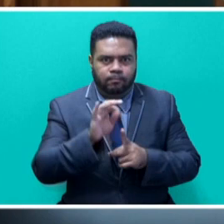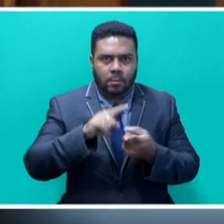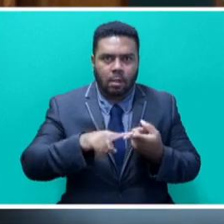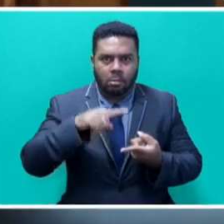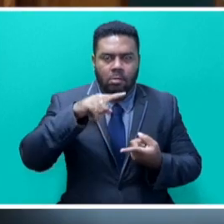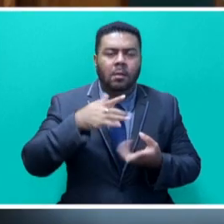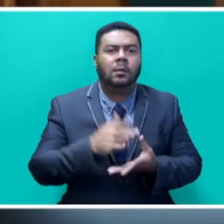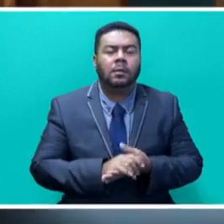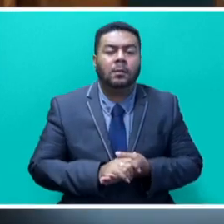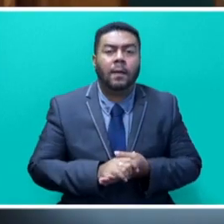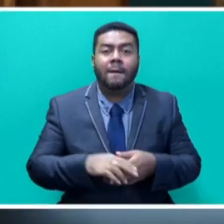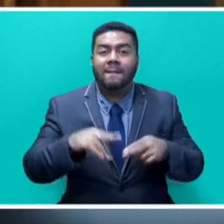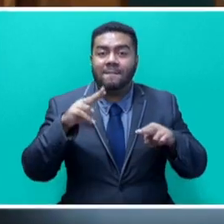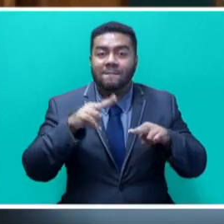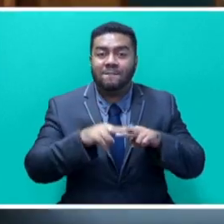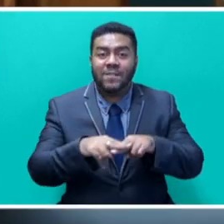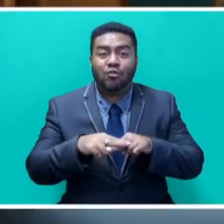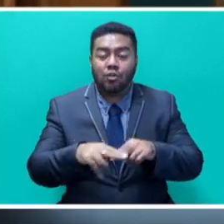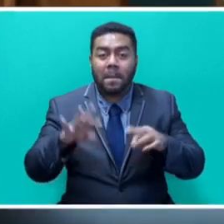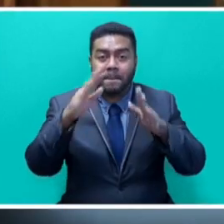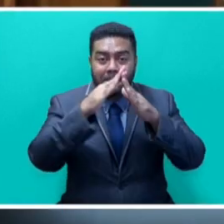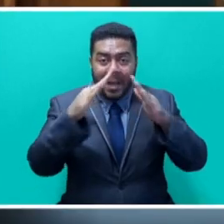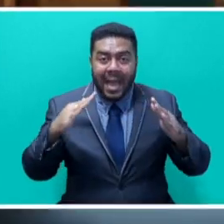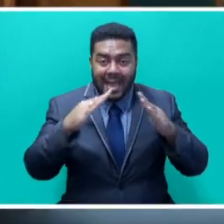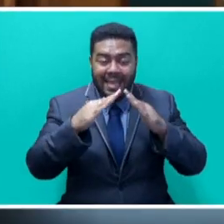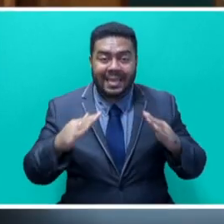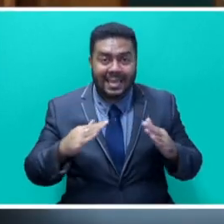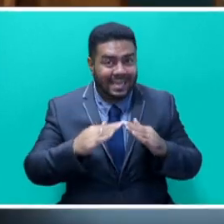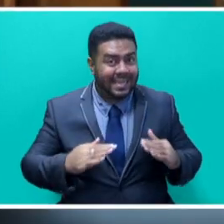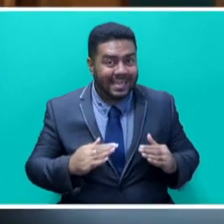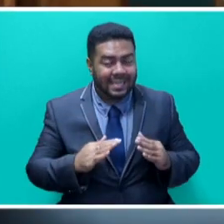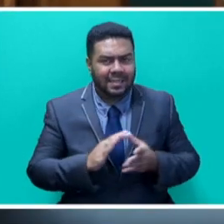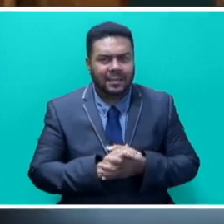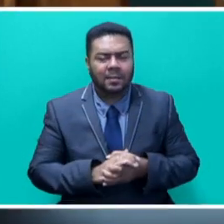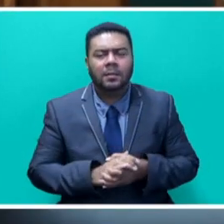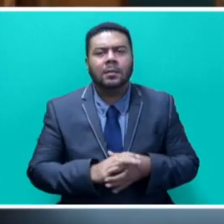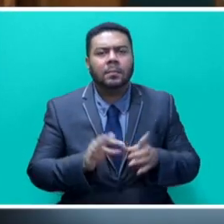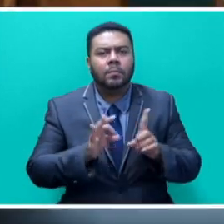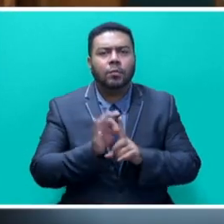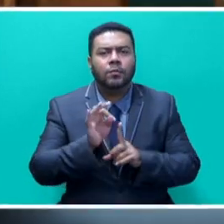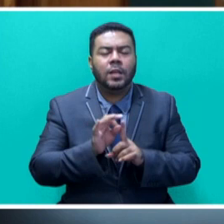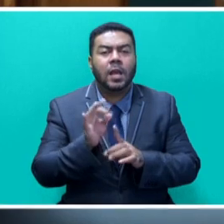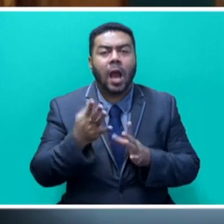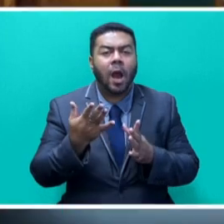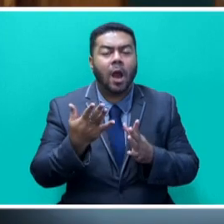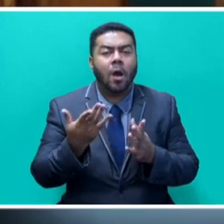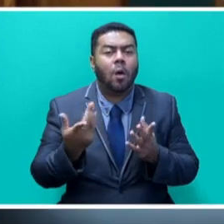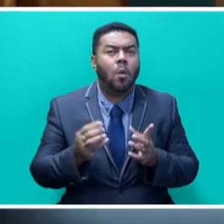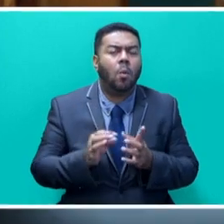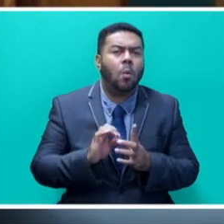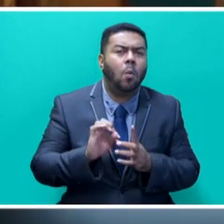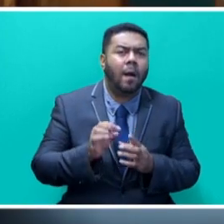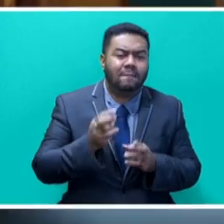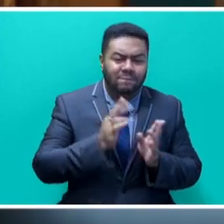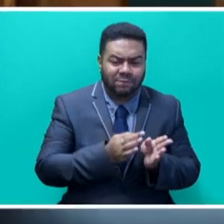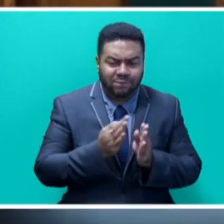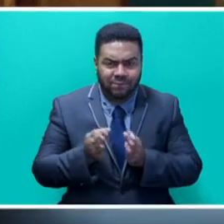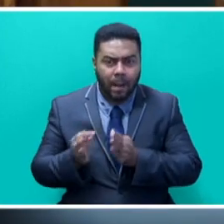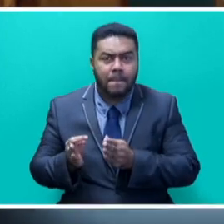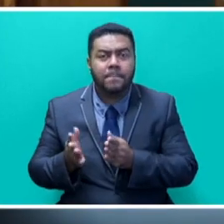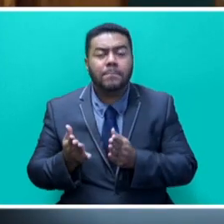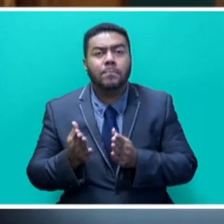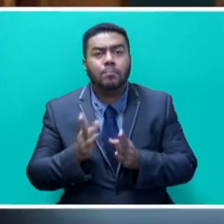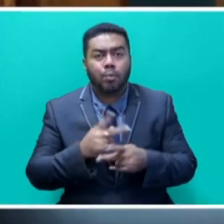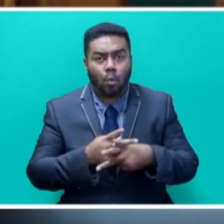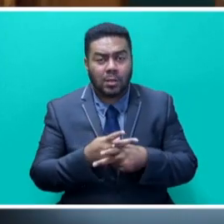Speaker, in addition to improving our facilitation process, the Ministry of Forestry is strengthening